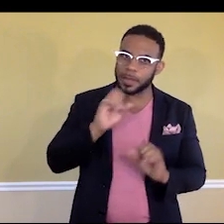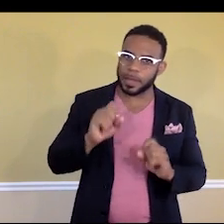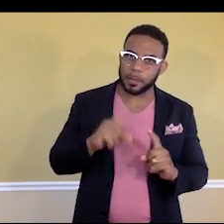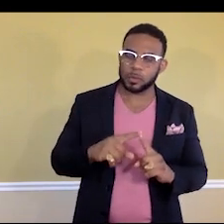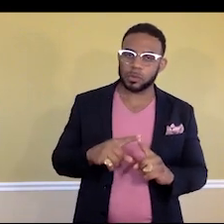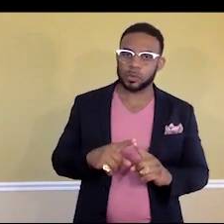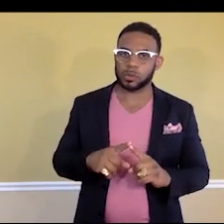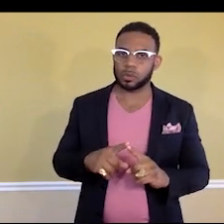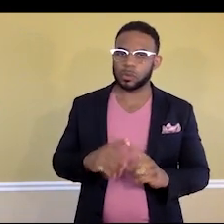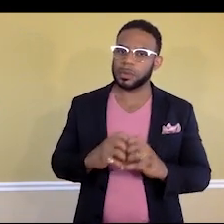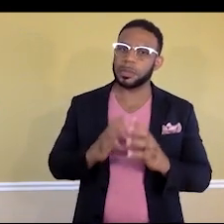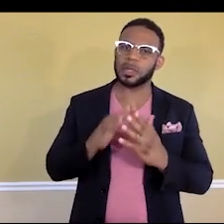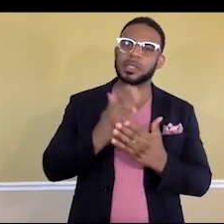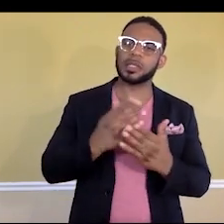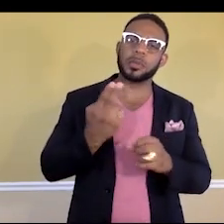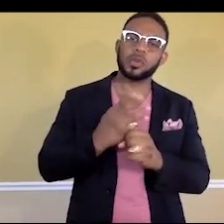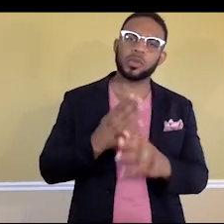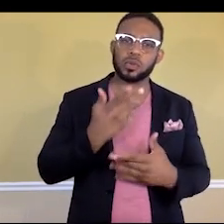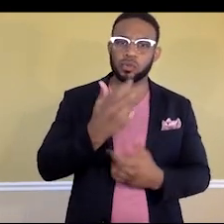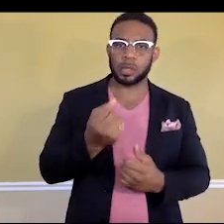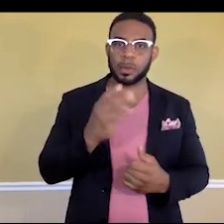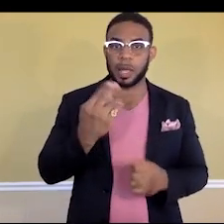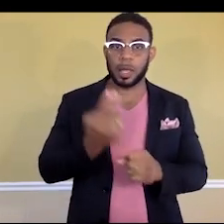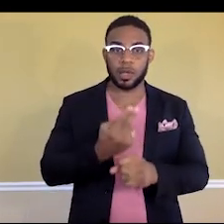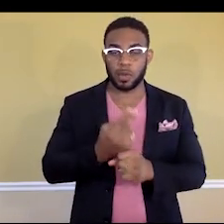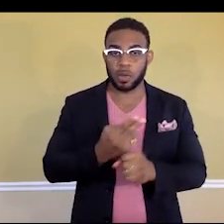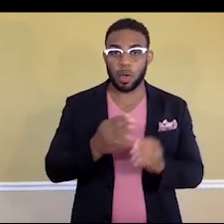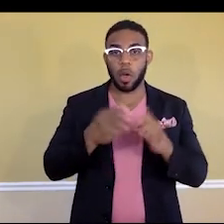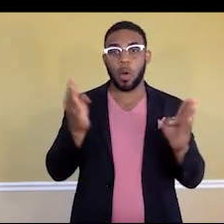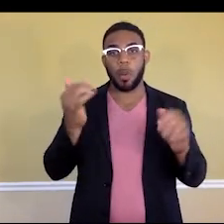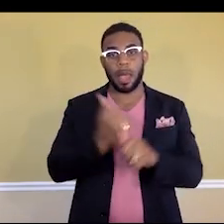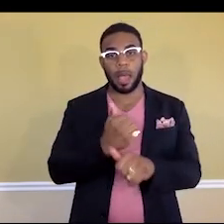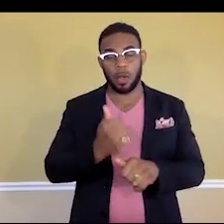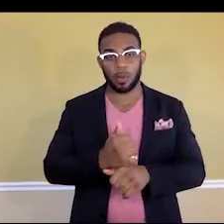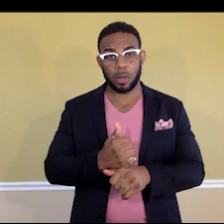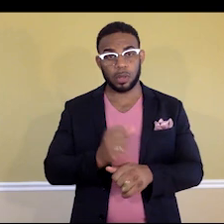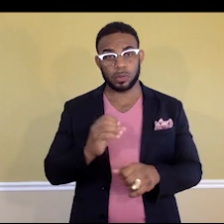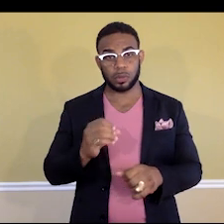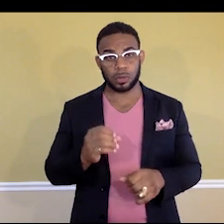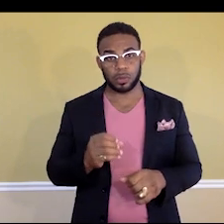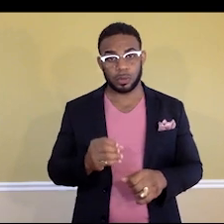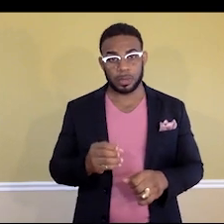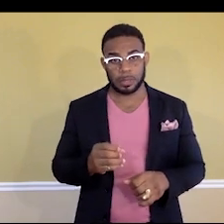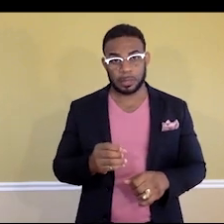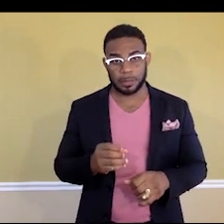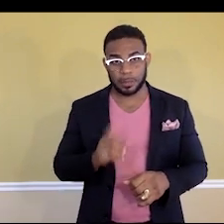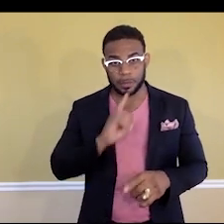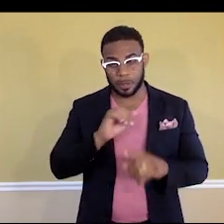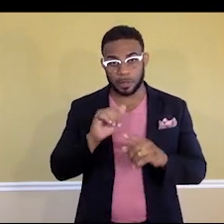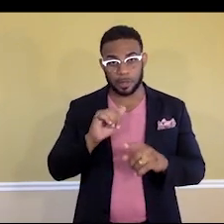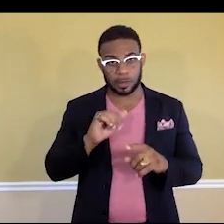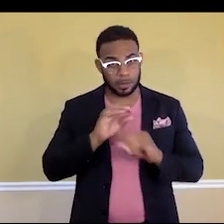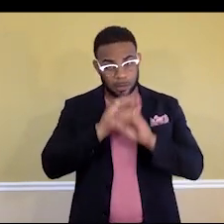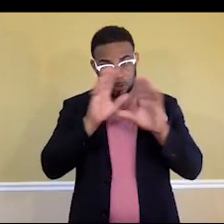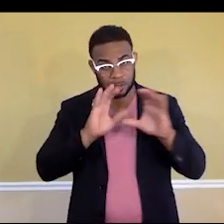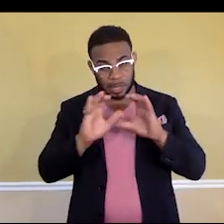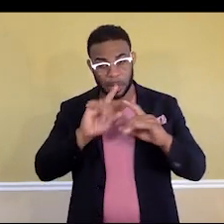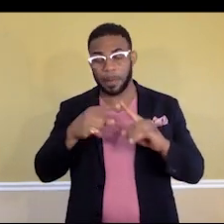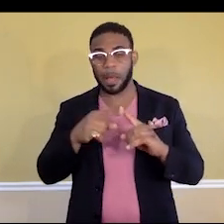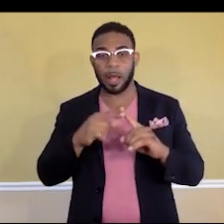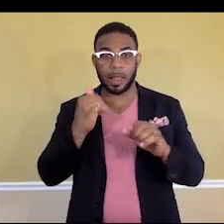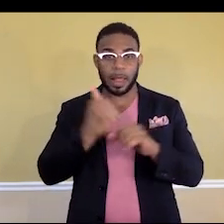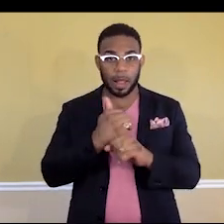able to build some of this user trust by using open algorithms. So being transparent about